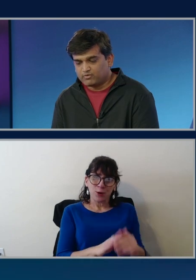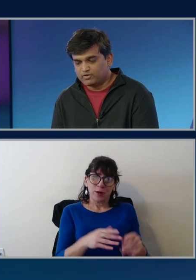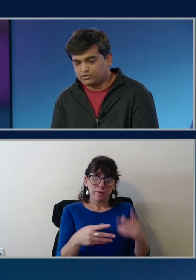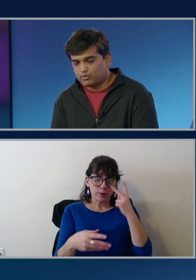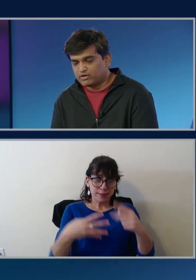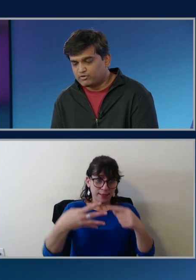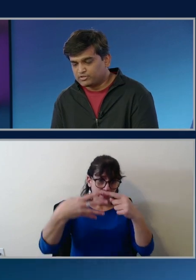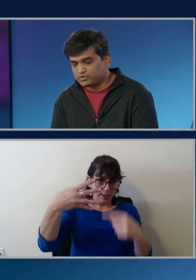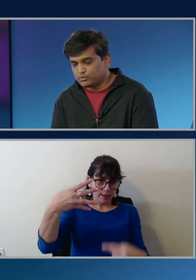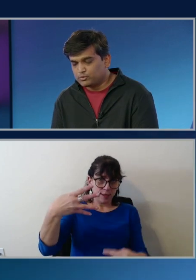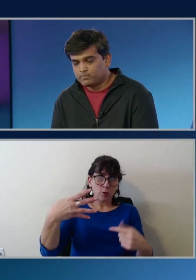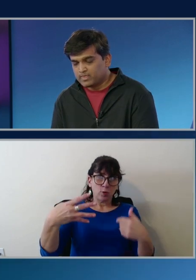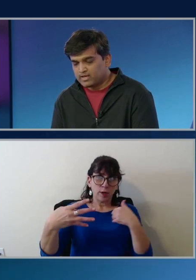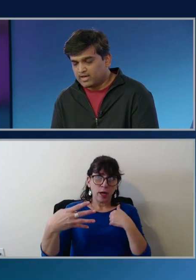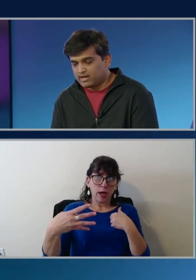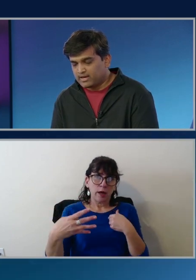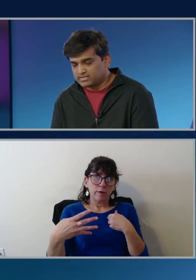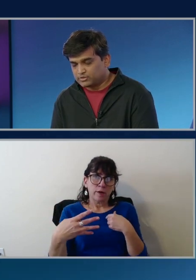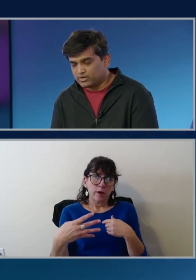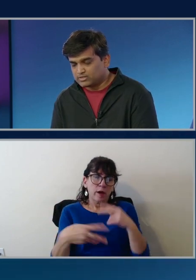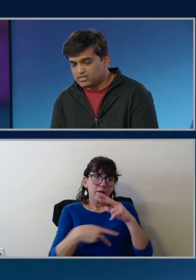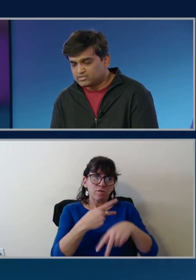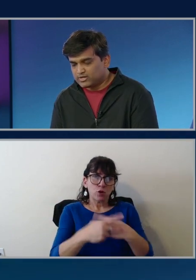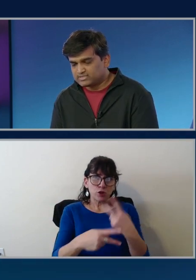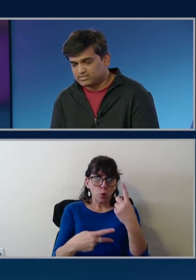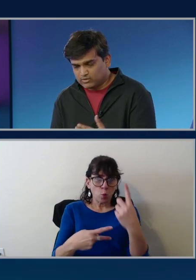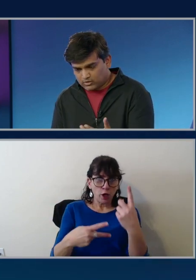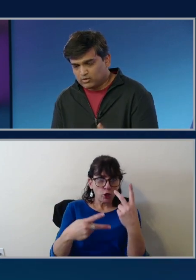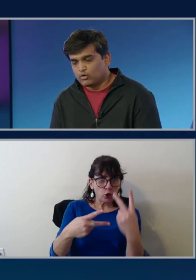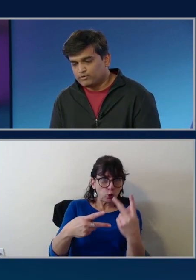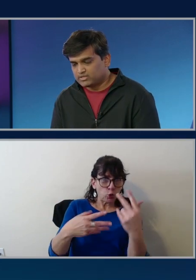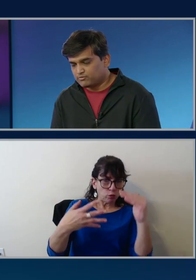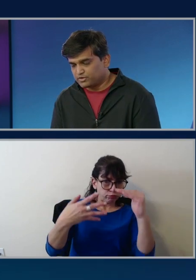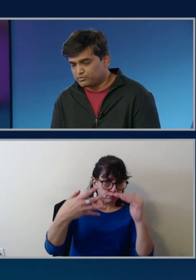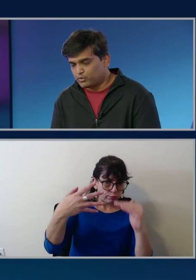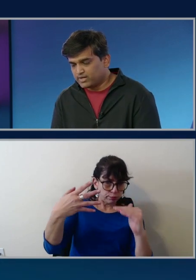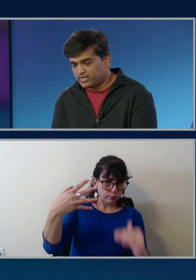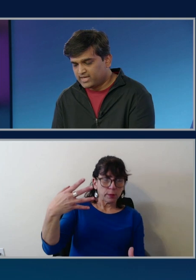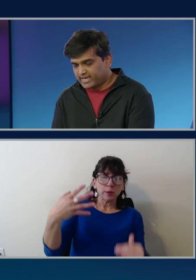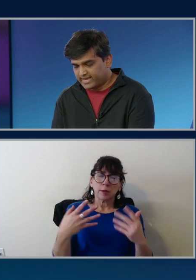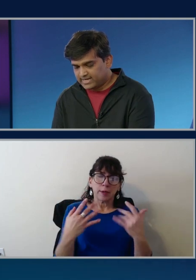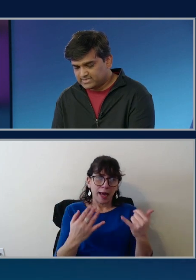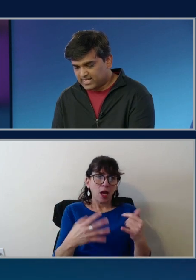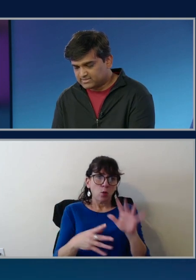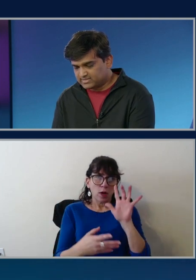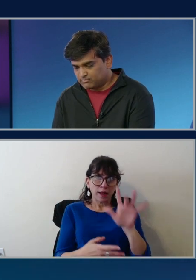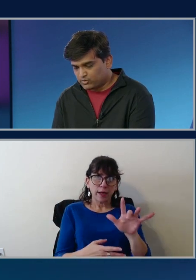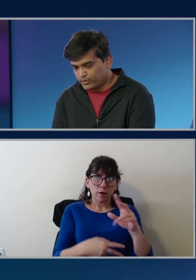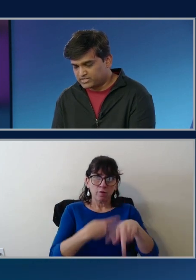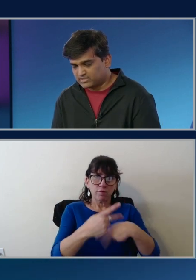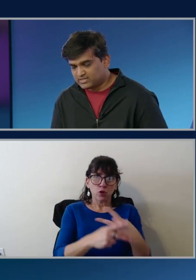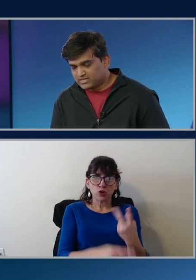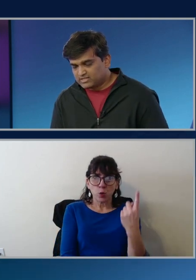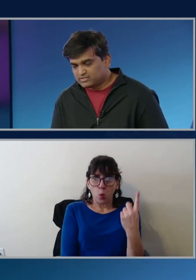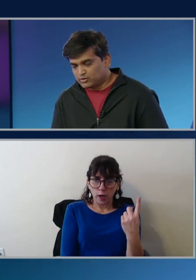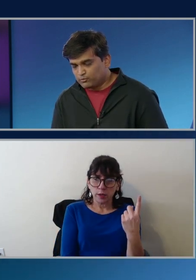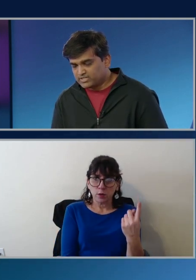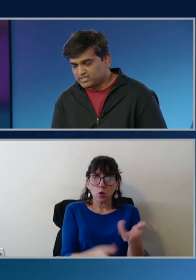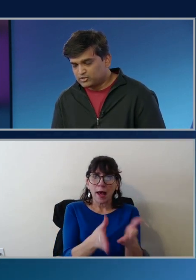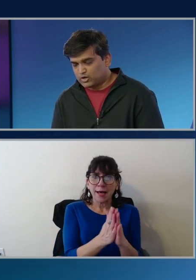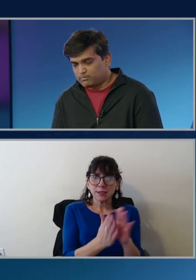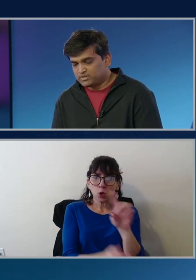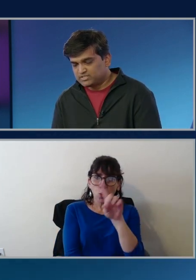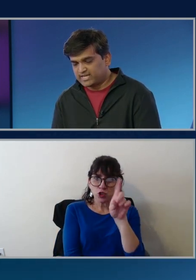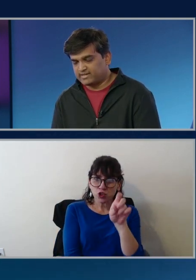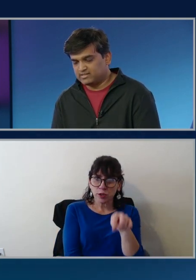have version 1, version 2, and so on. So let's go with version 1, and let's ask some question. So which